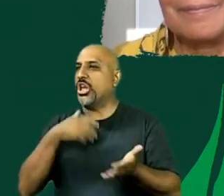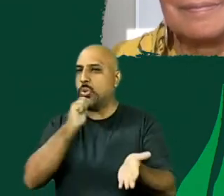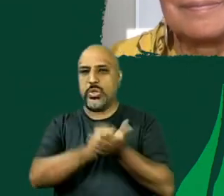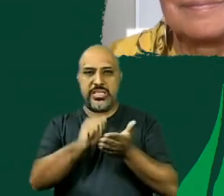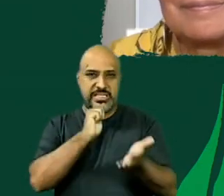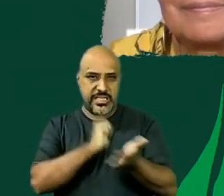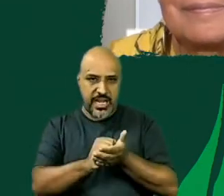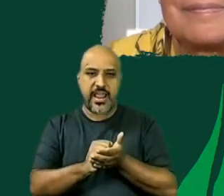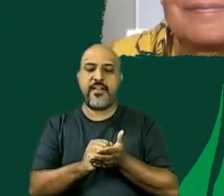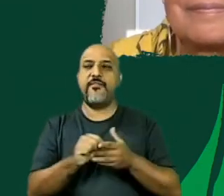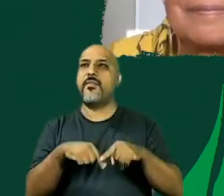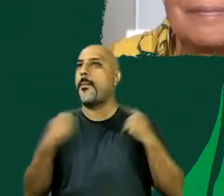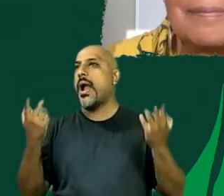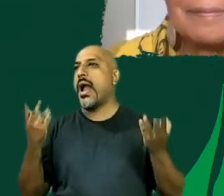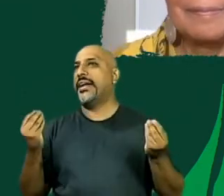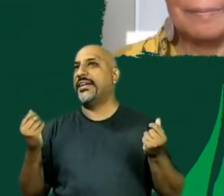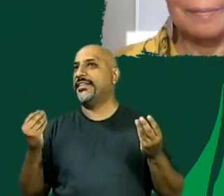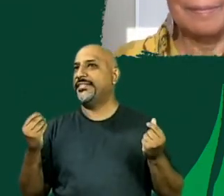writing, but